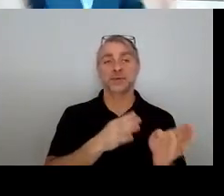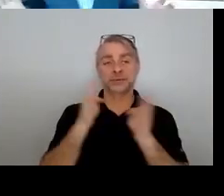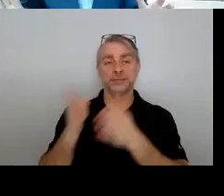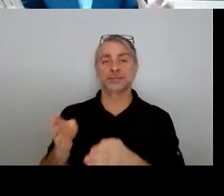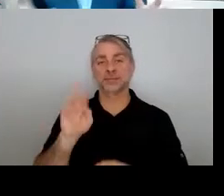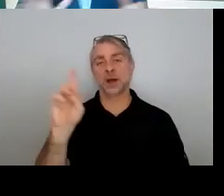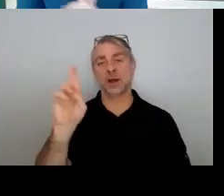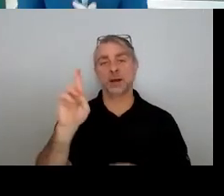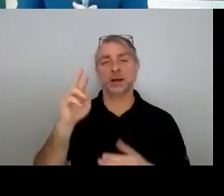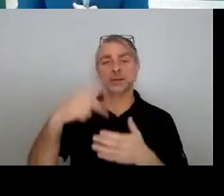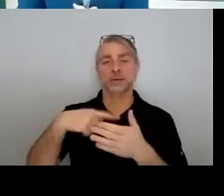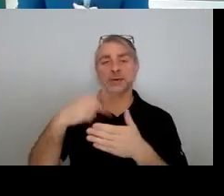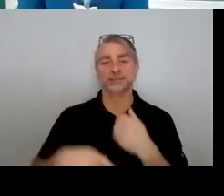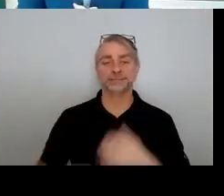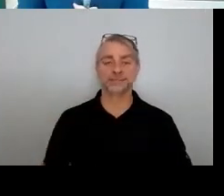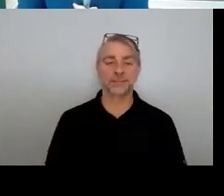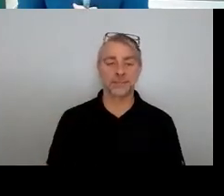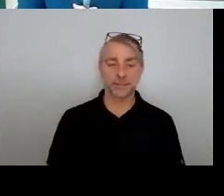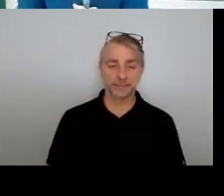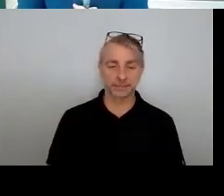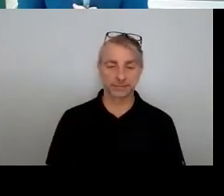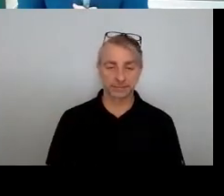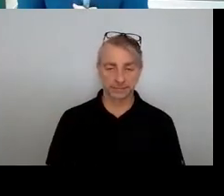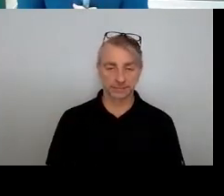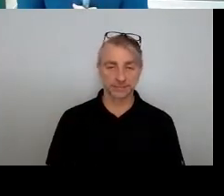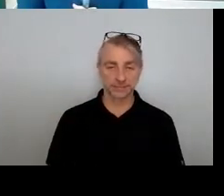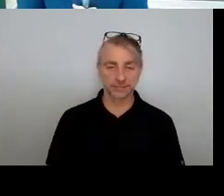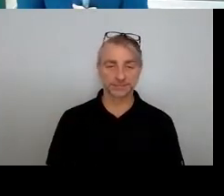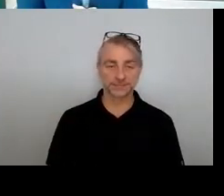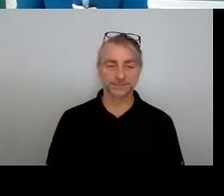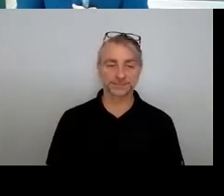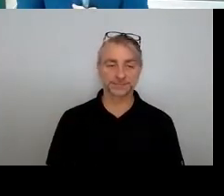it's quite common that